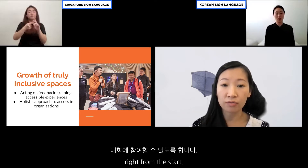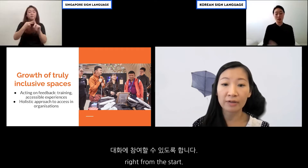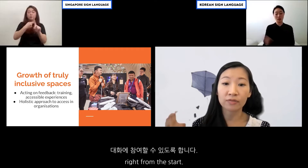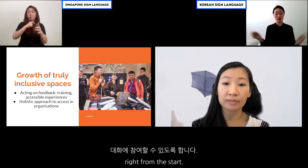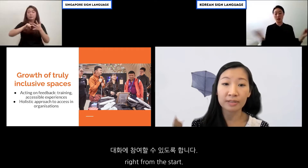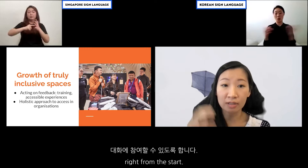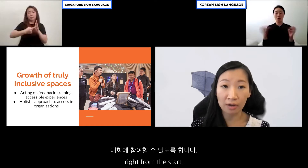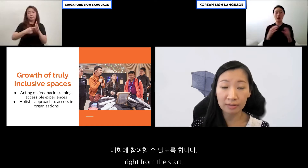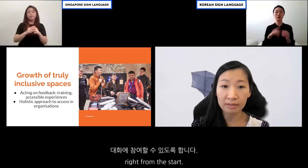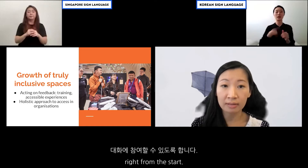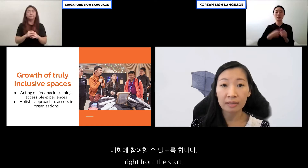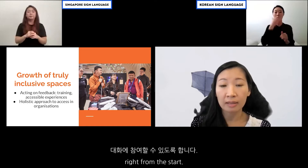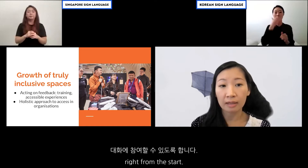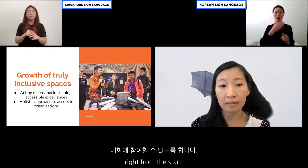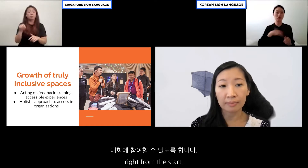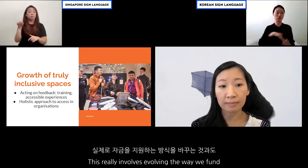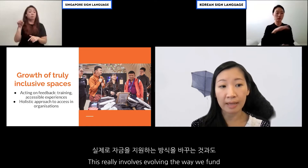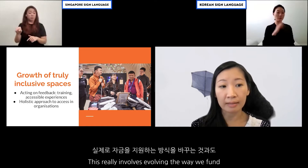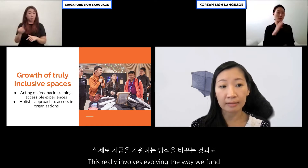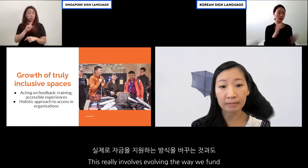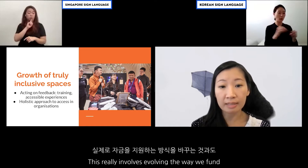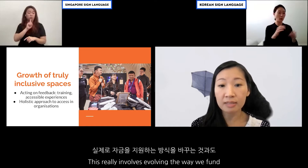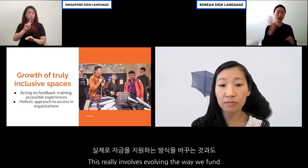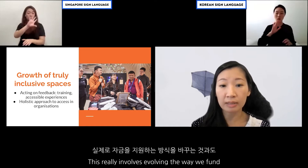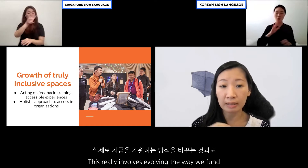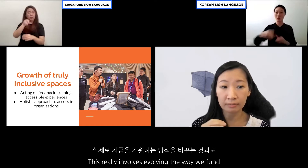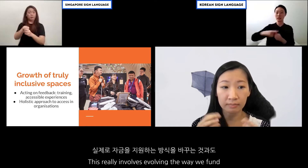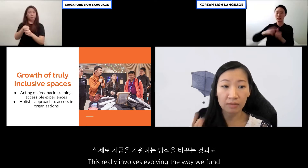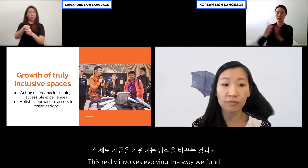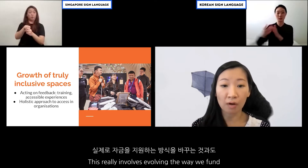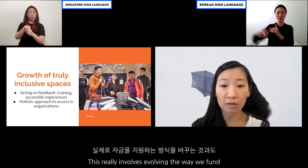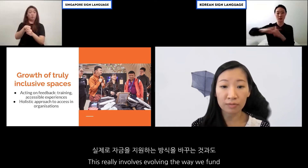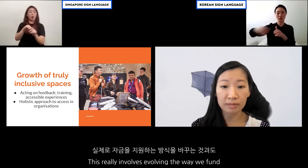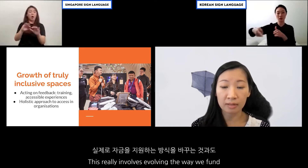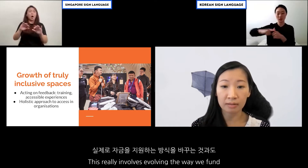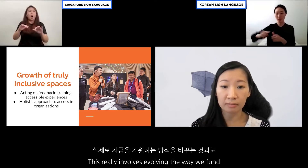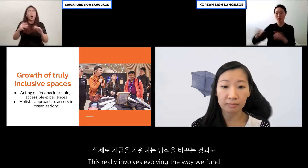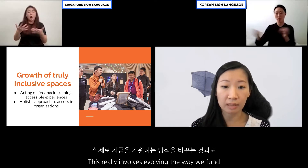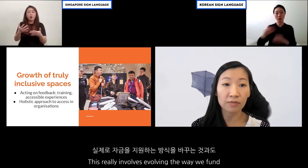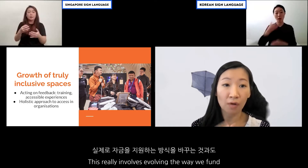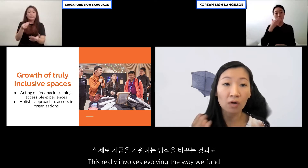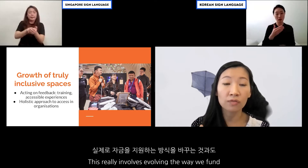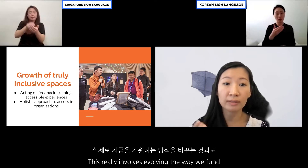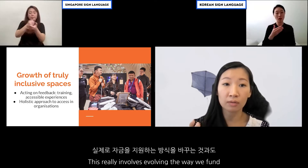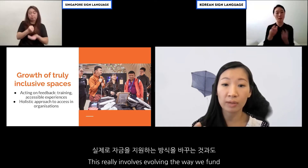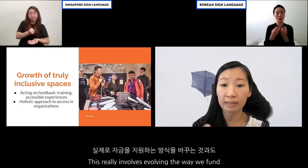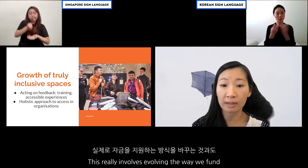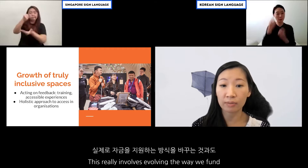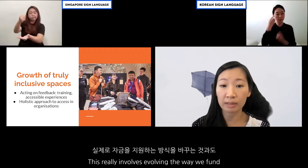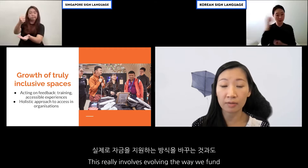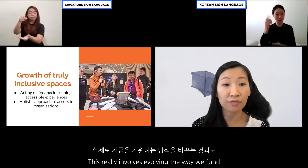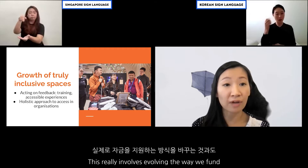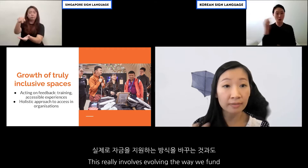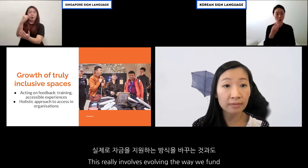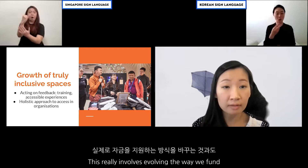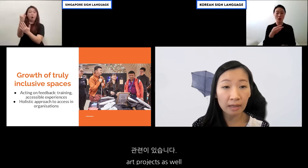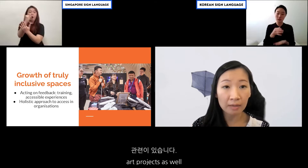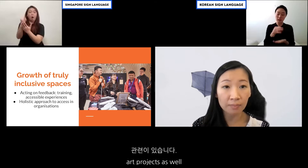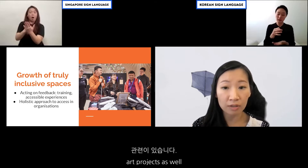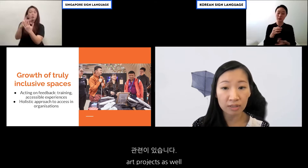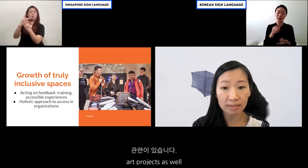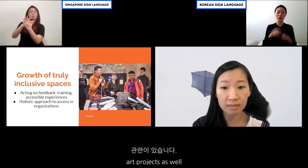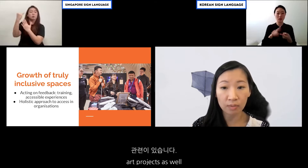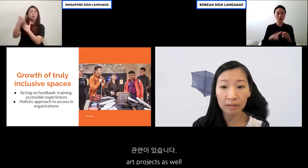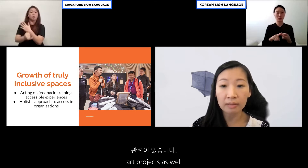conversation right from the start. And this really involves evolving the way that we fund